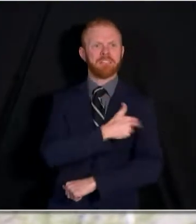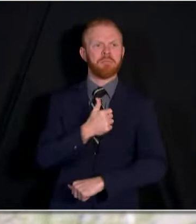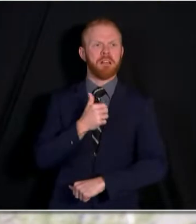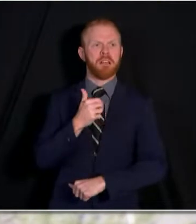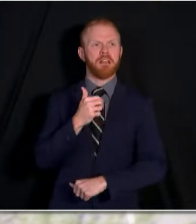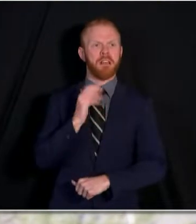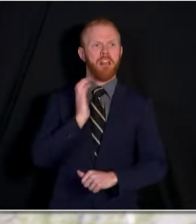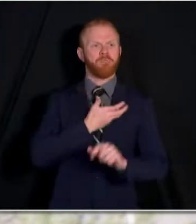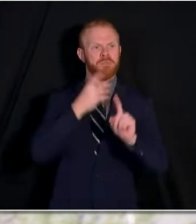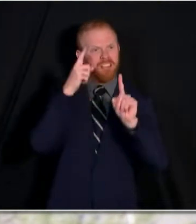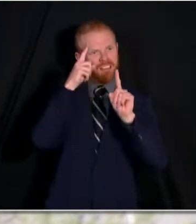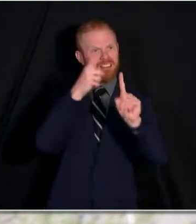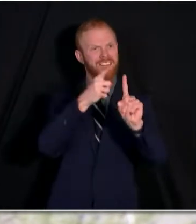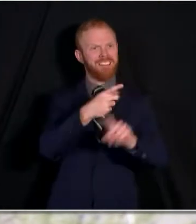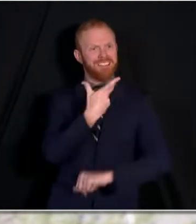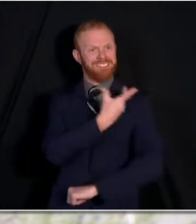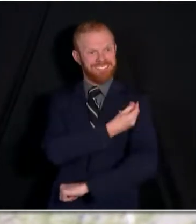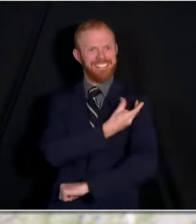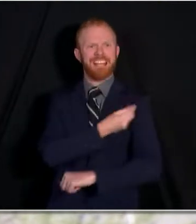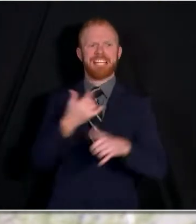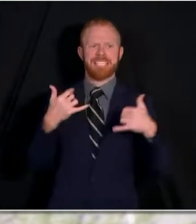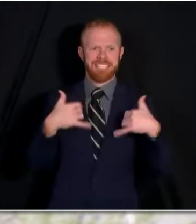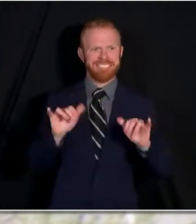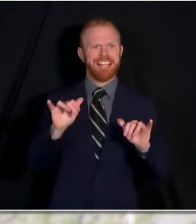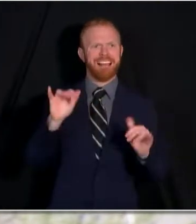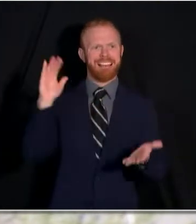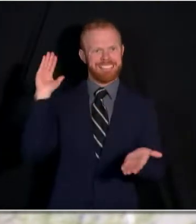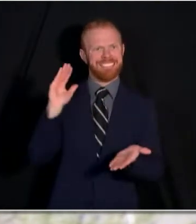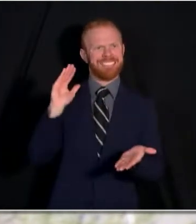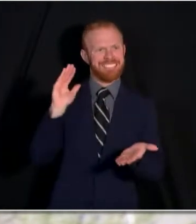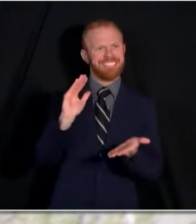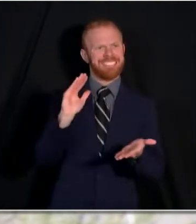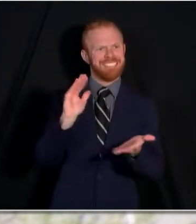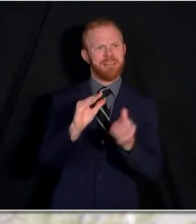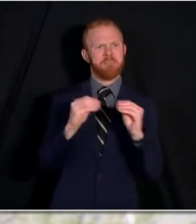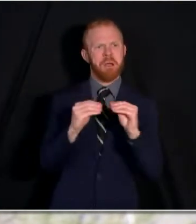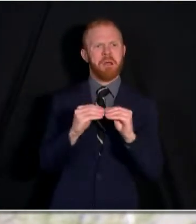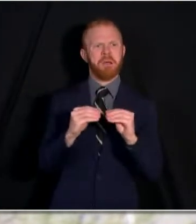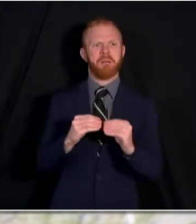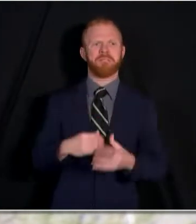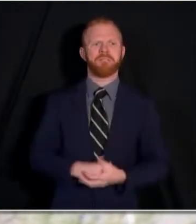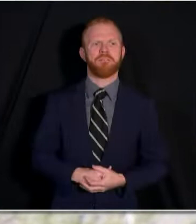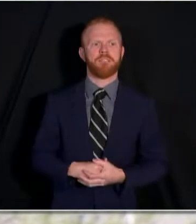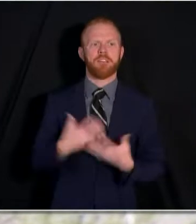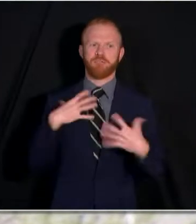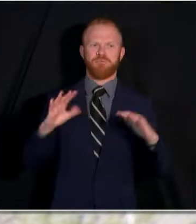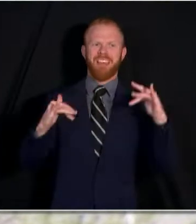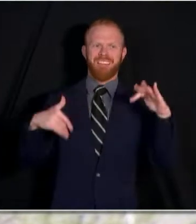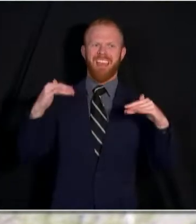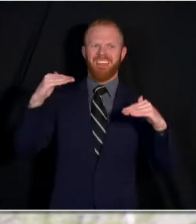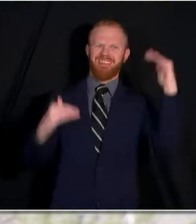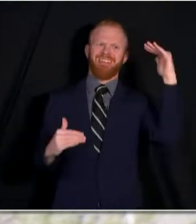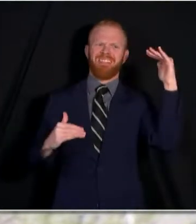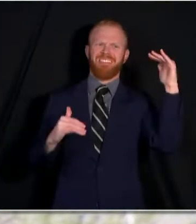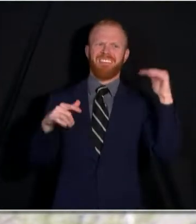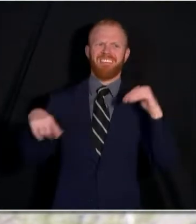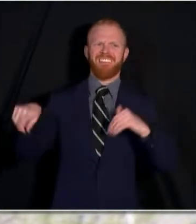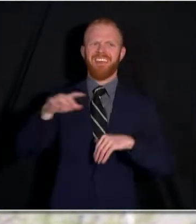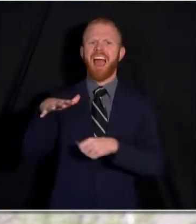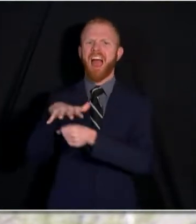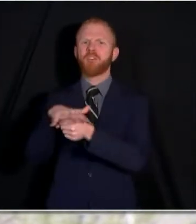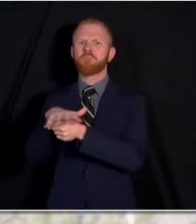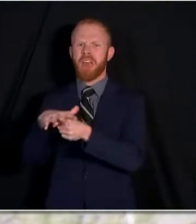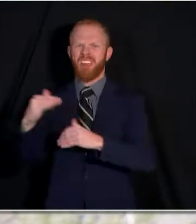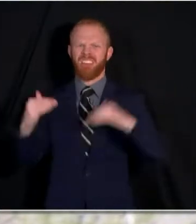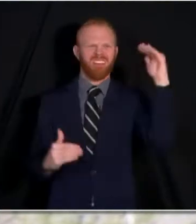this vaccine is to curb these numbers and the disparities that exist by getting more people vaccinated. So